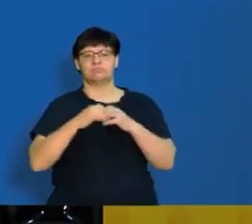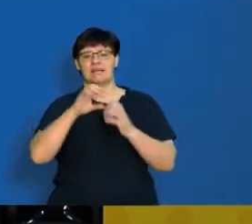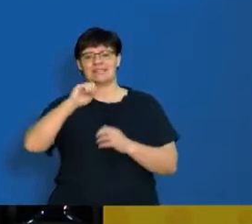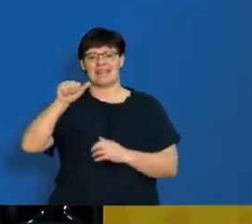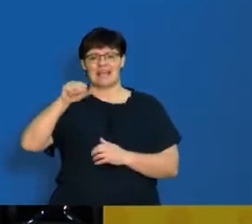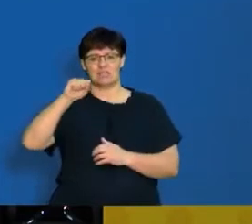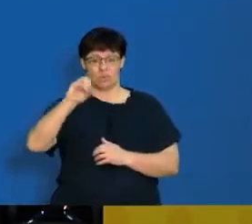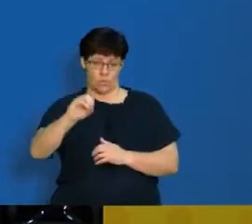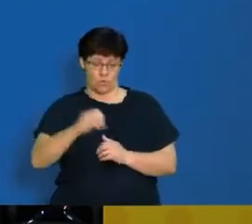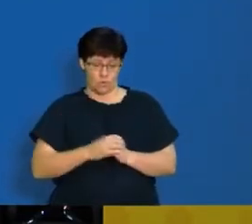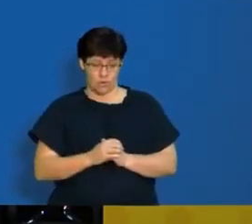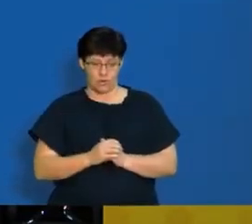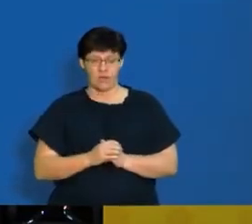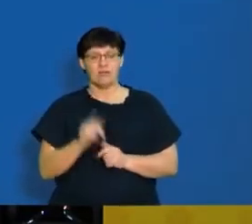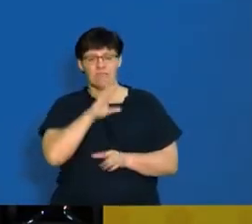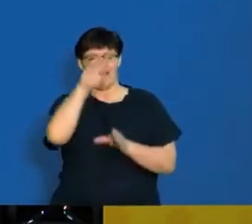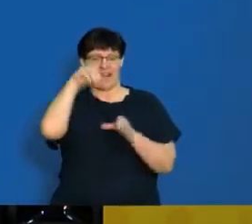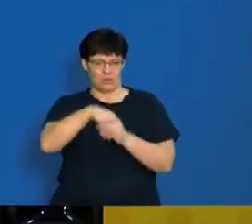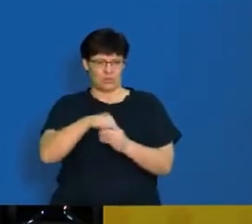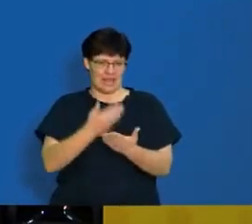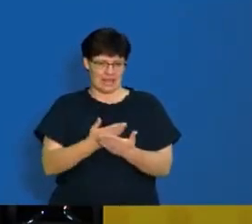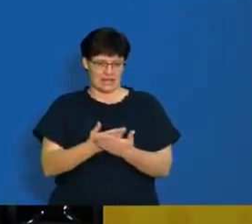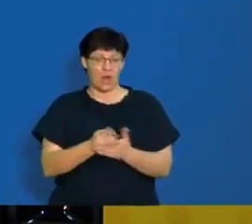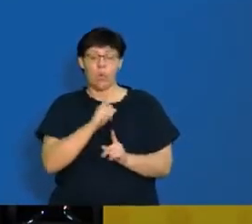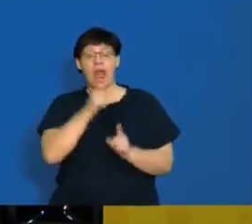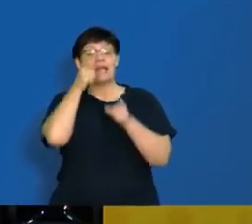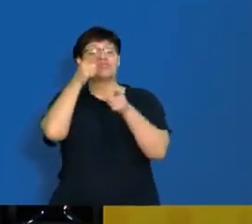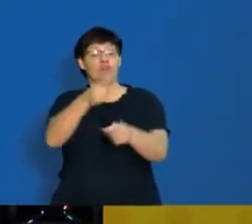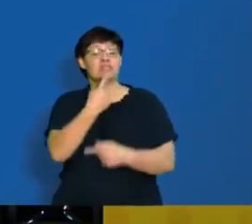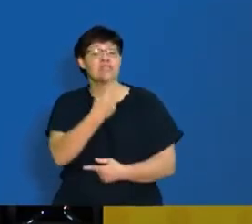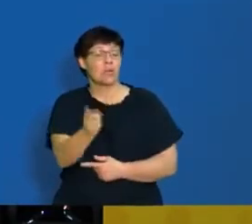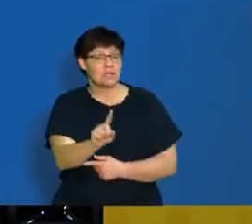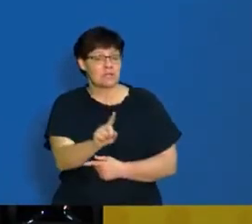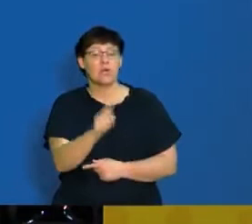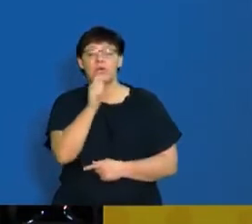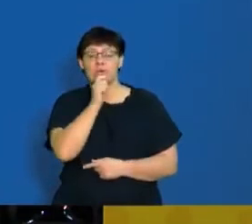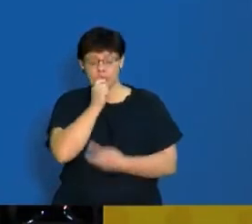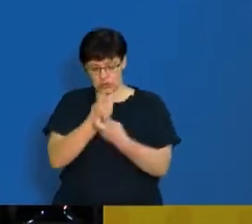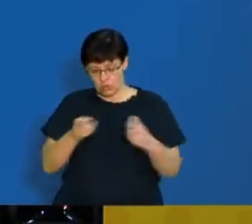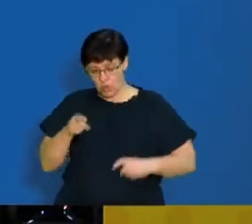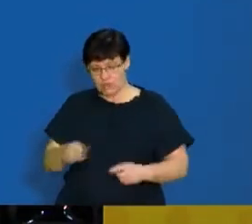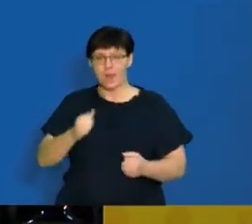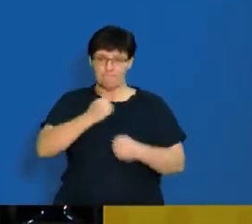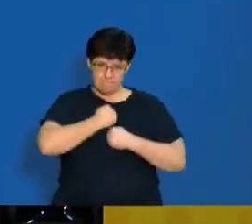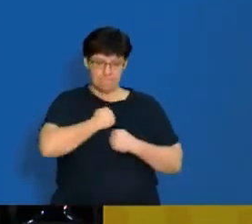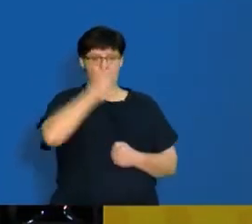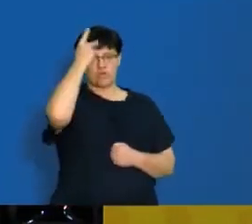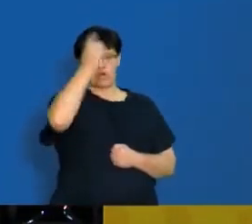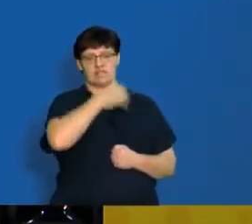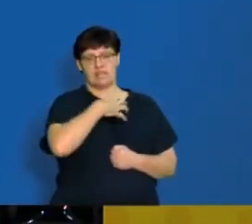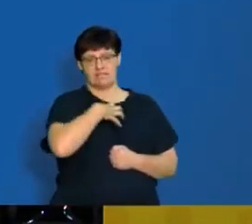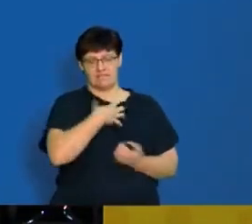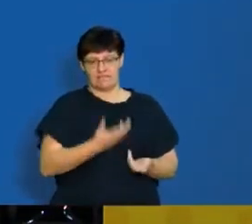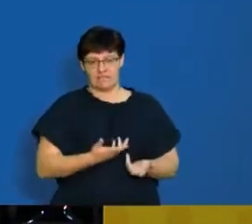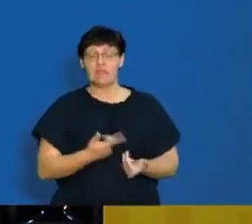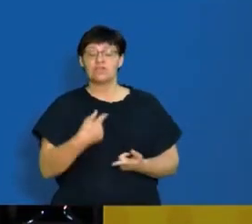SASO. Okay, so you can include that, because remember the instruction did say you're using the source and your own knowledge. So please